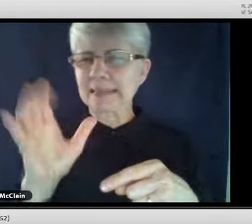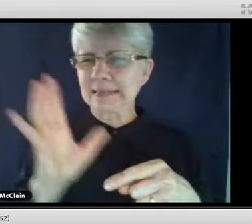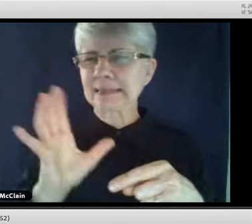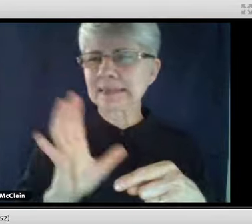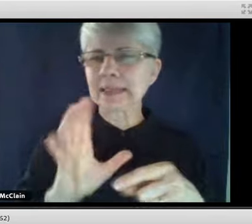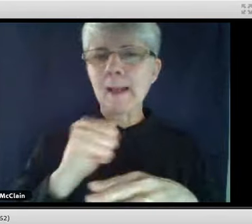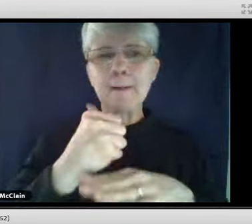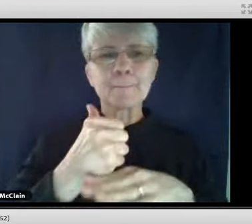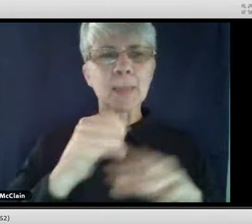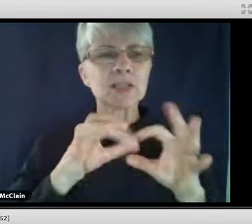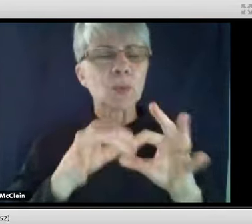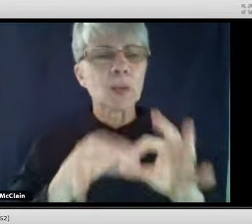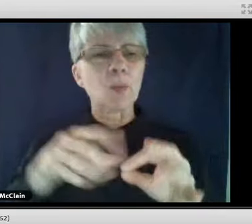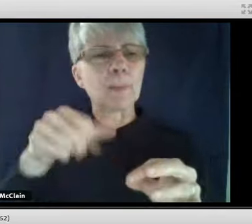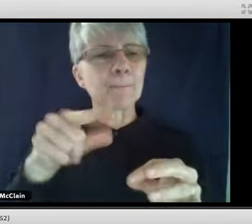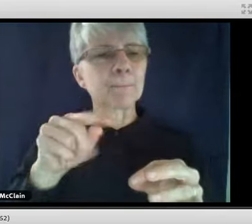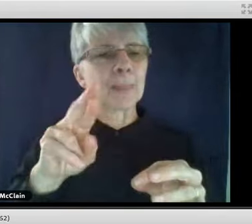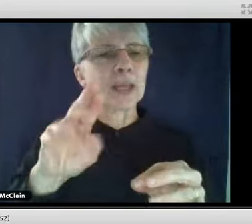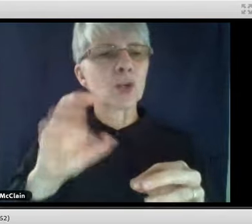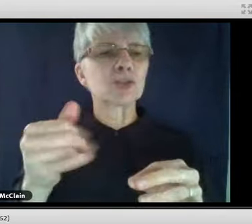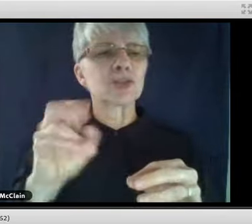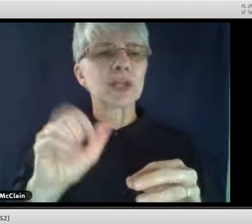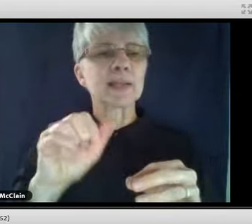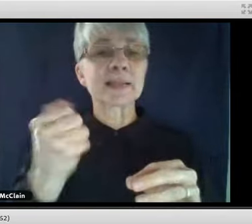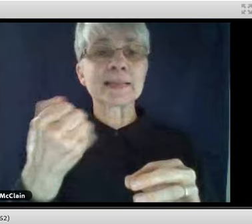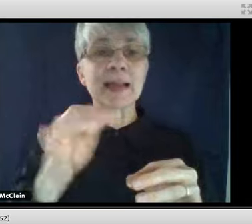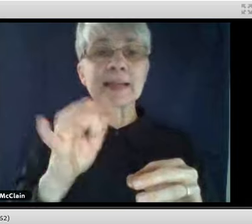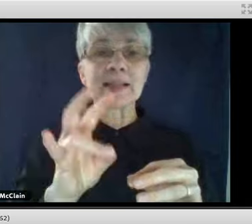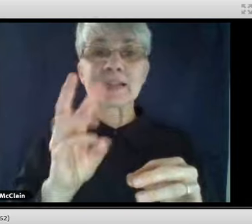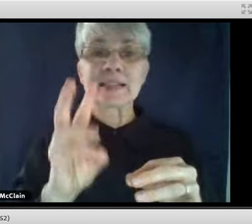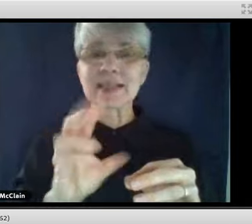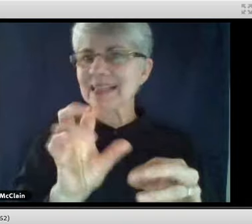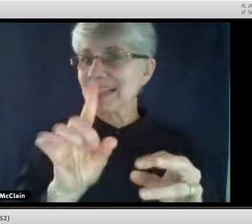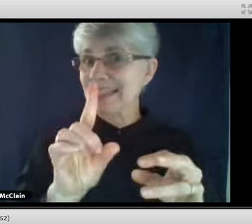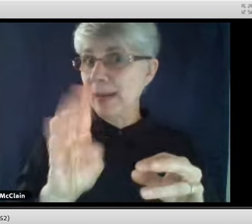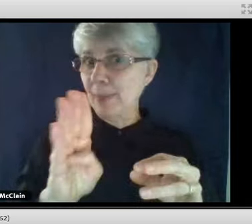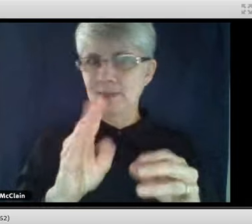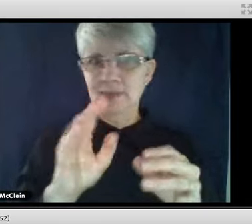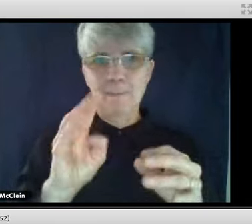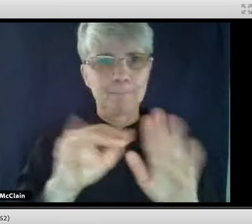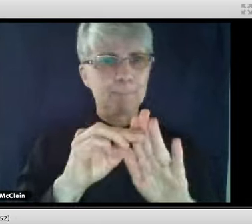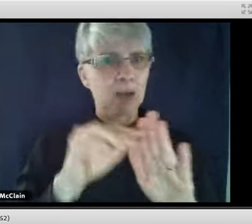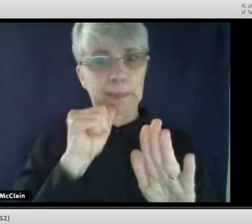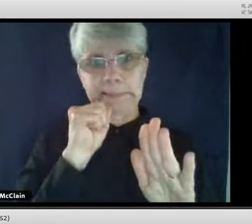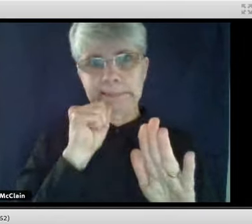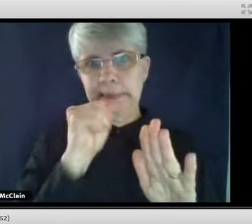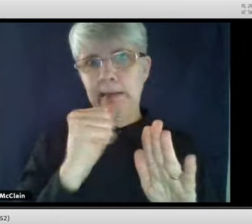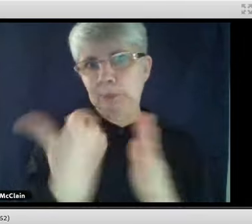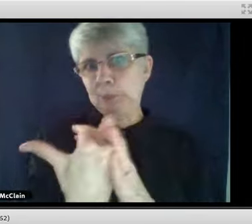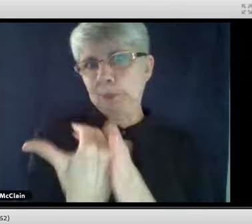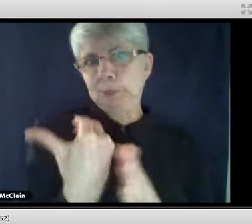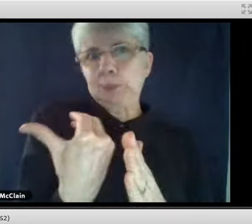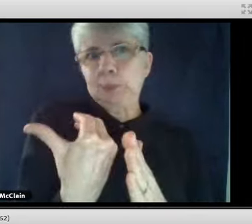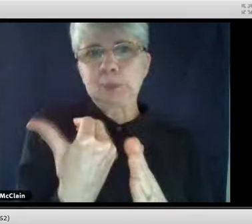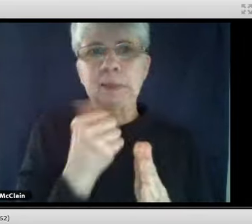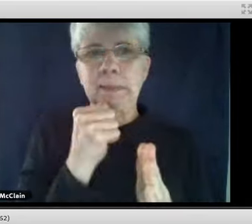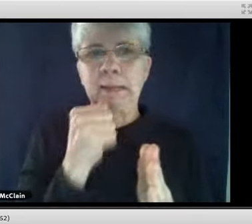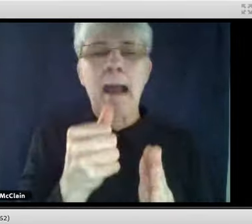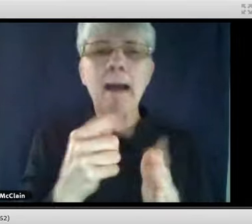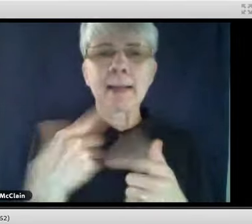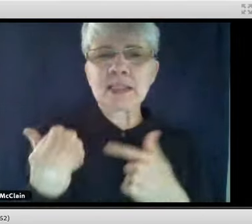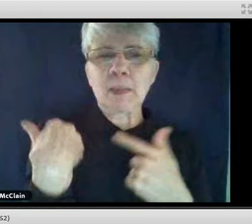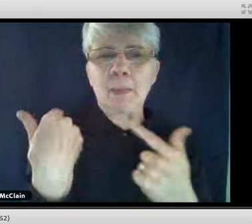turn on Peter Chen's 1976 database model. So this is not something that, like I said, it's super new. It's been